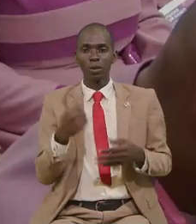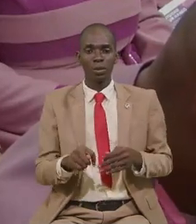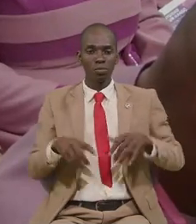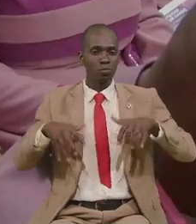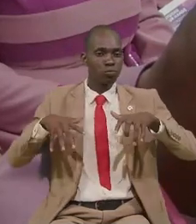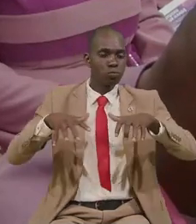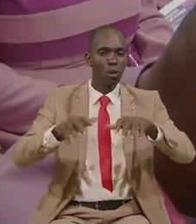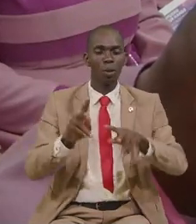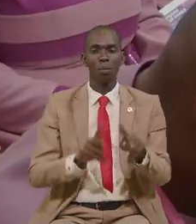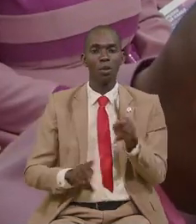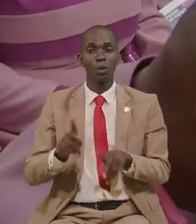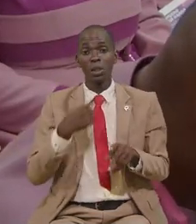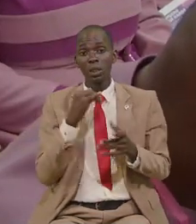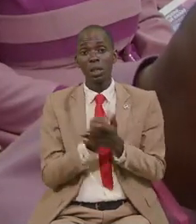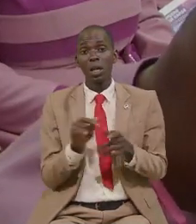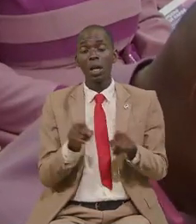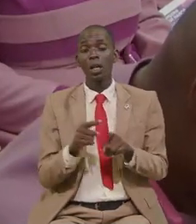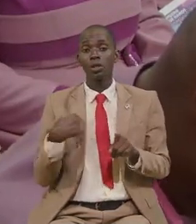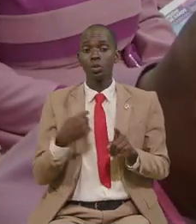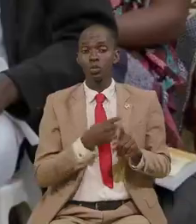said, as we go, we